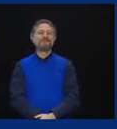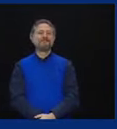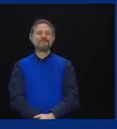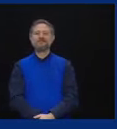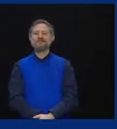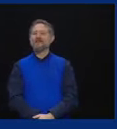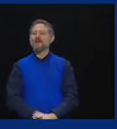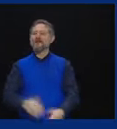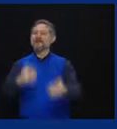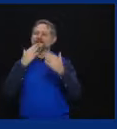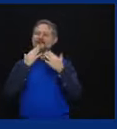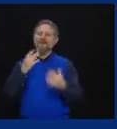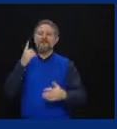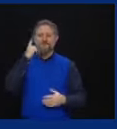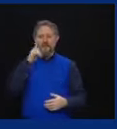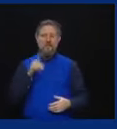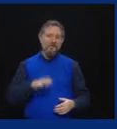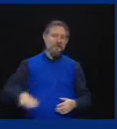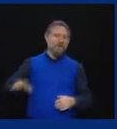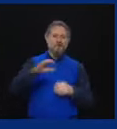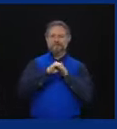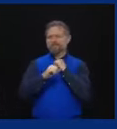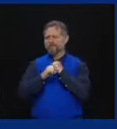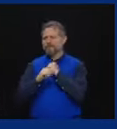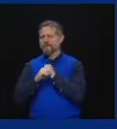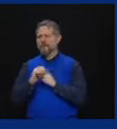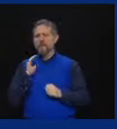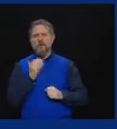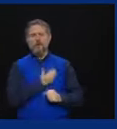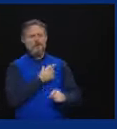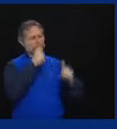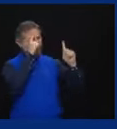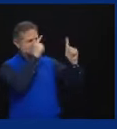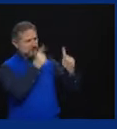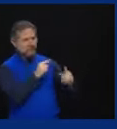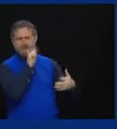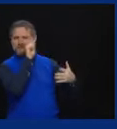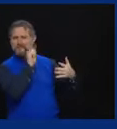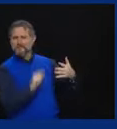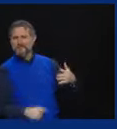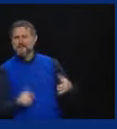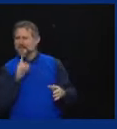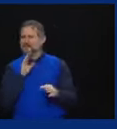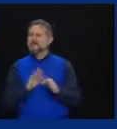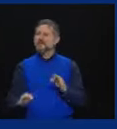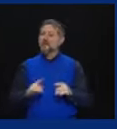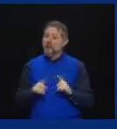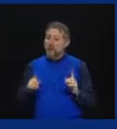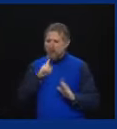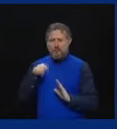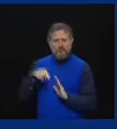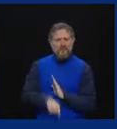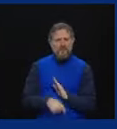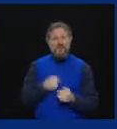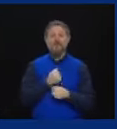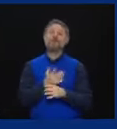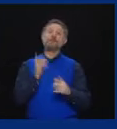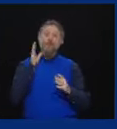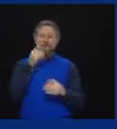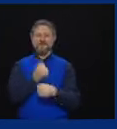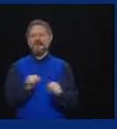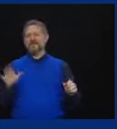caring enough to spread the message out. And it's a simple message. It's a profound message. It's a message that will save people's lives during this holiday season